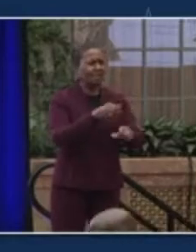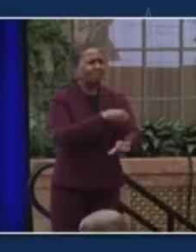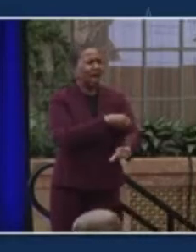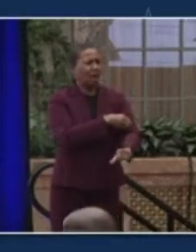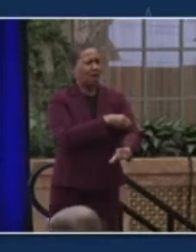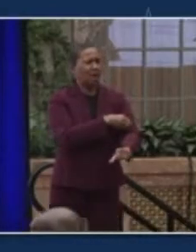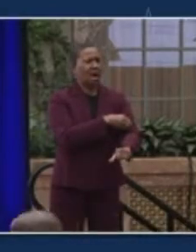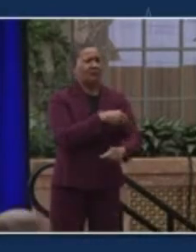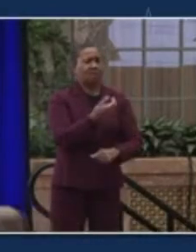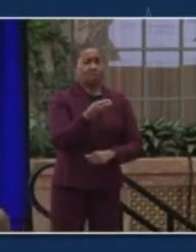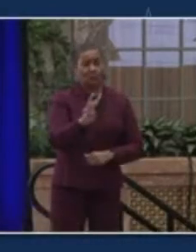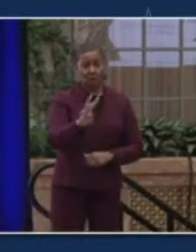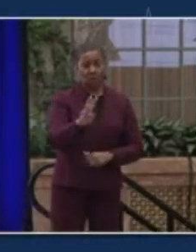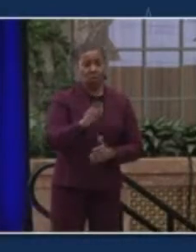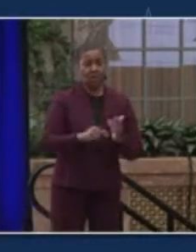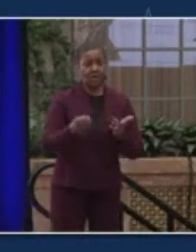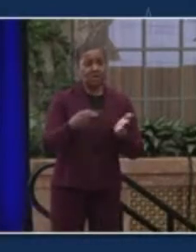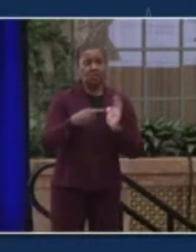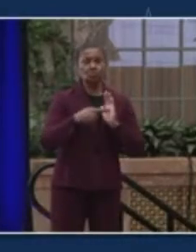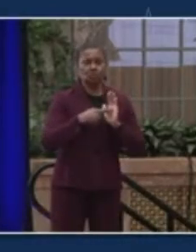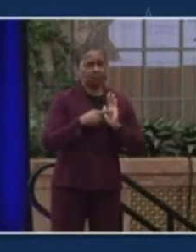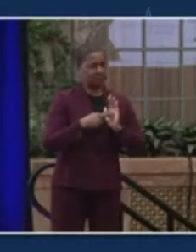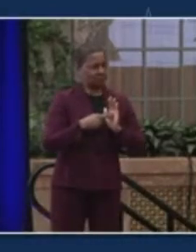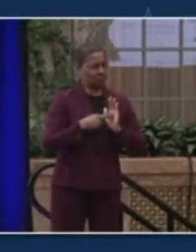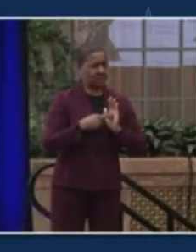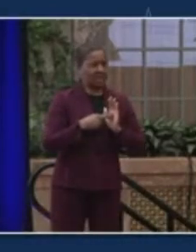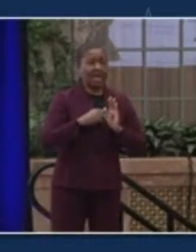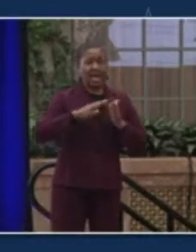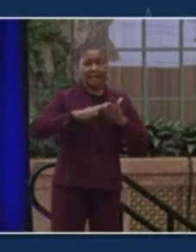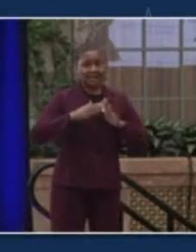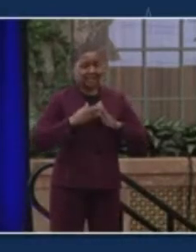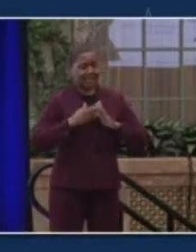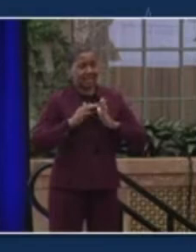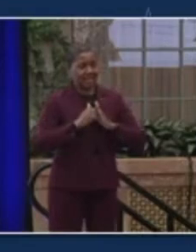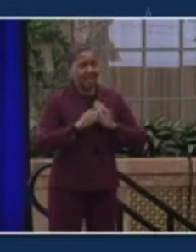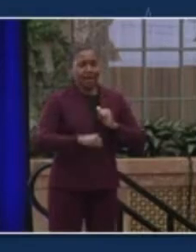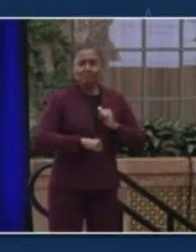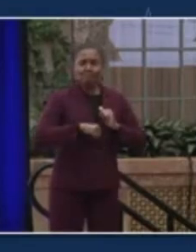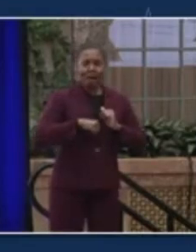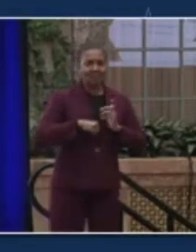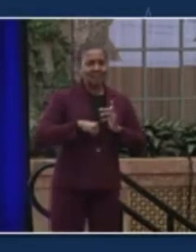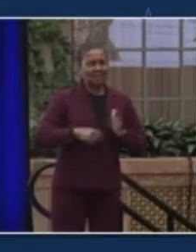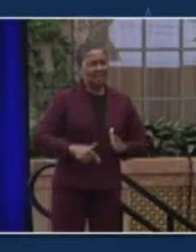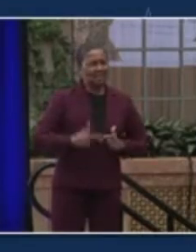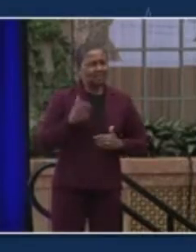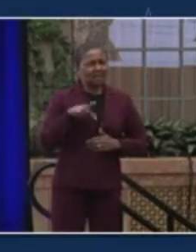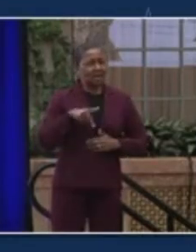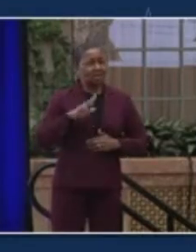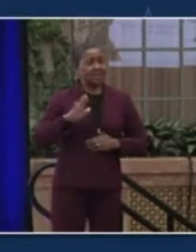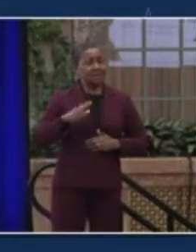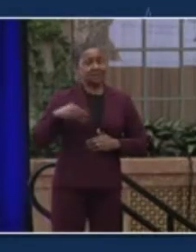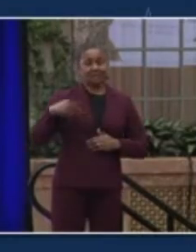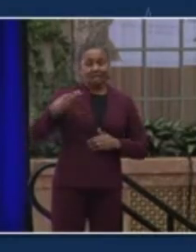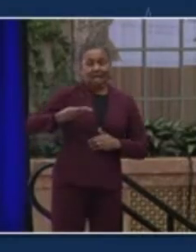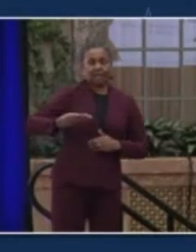Harold Washington and what he stood for in a city that proudly lifts up his